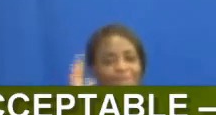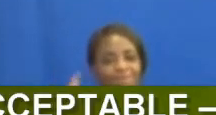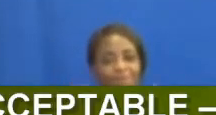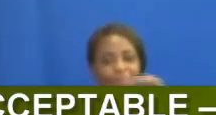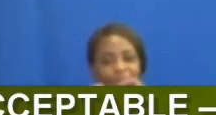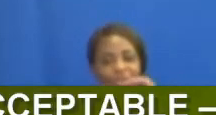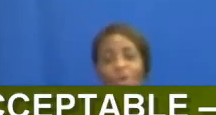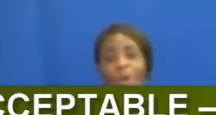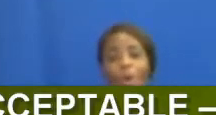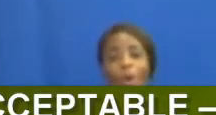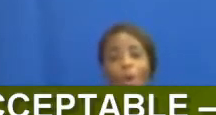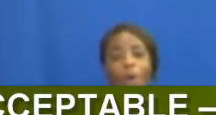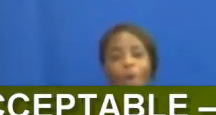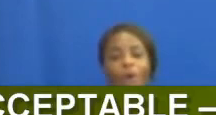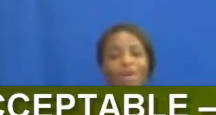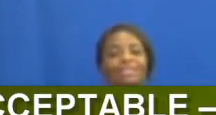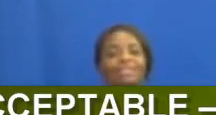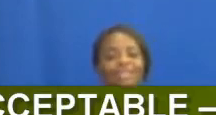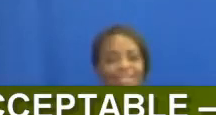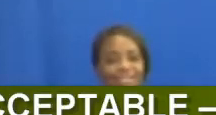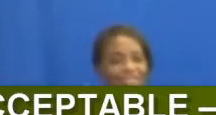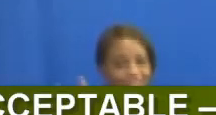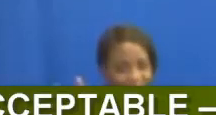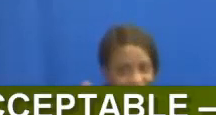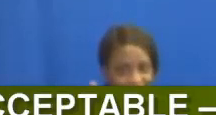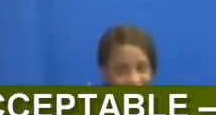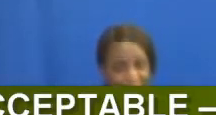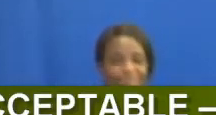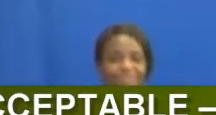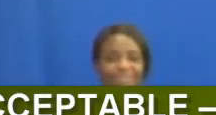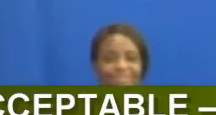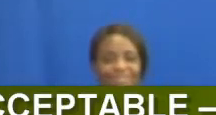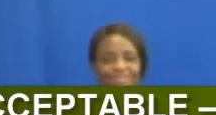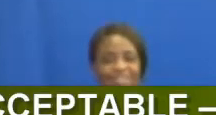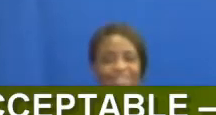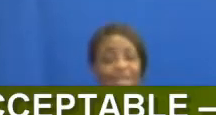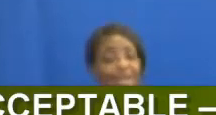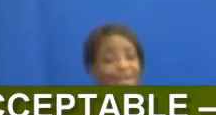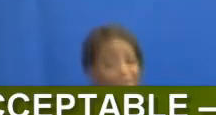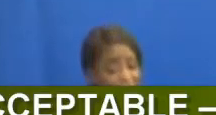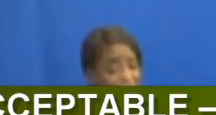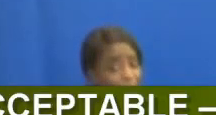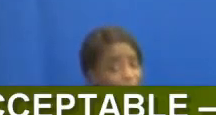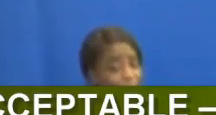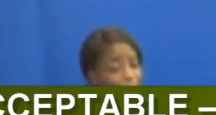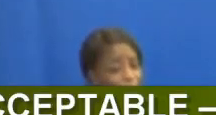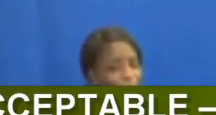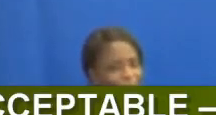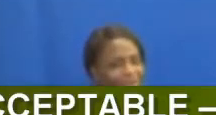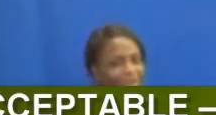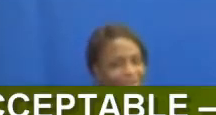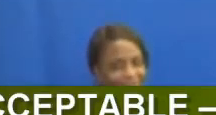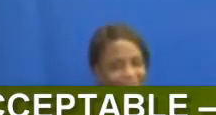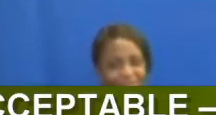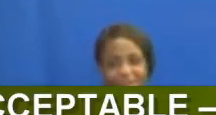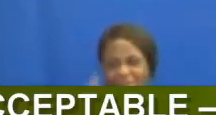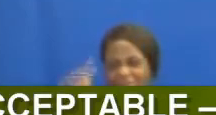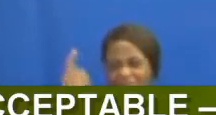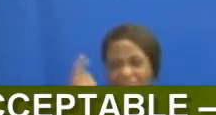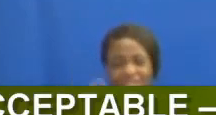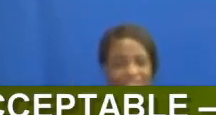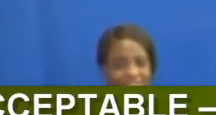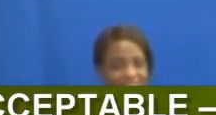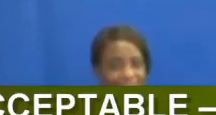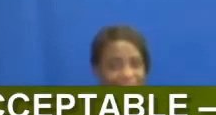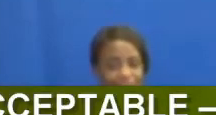be. Or be so on shed loose mask and no so ebinosono. One also Cassan, sign the tennis at the Ireno, a Saturana, a better. And a man predicted, said the